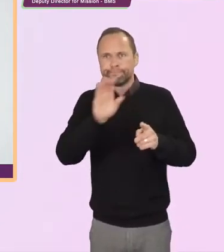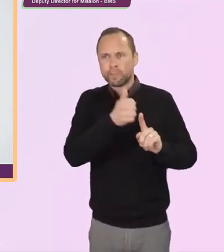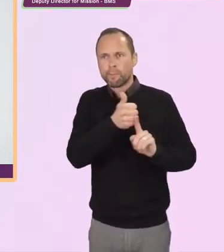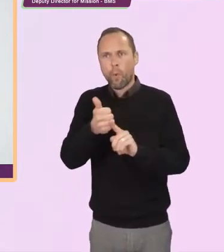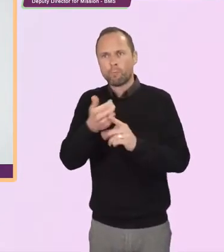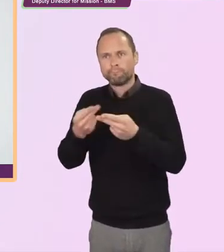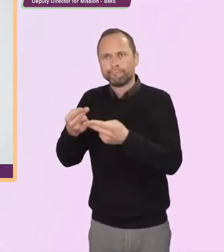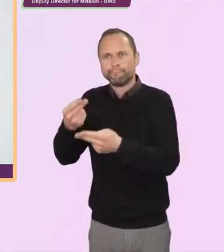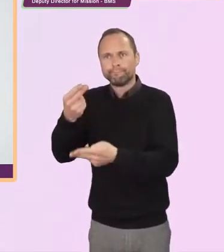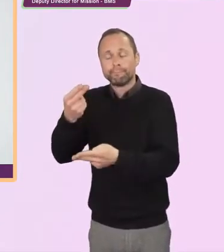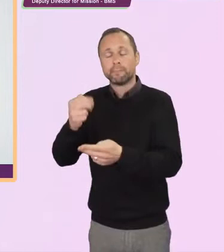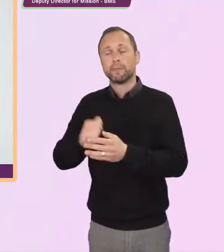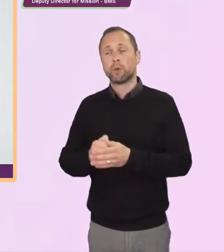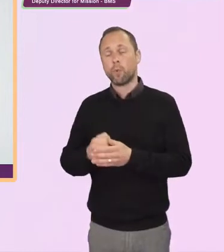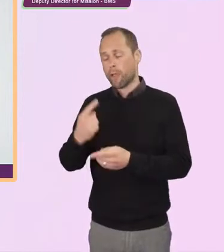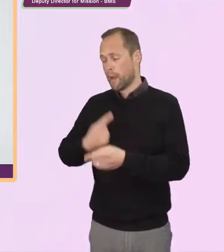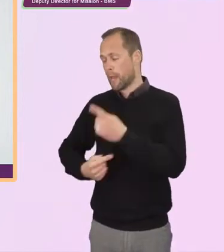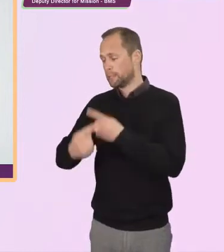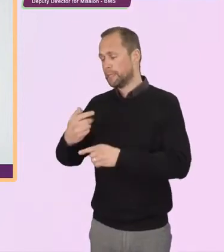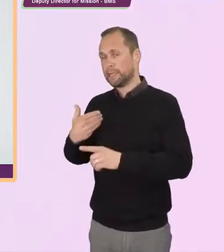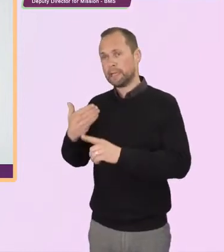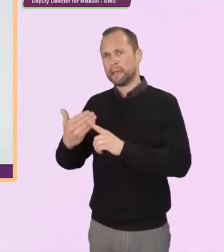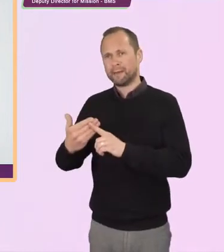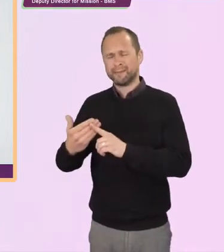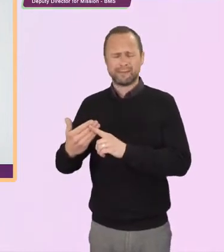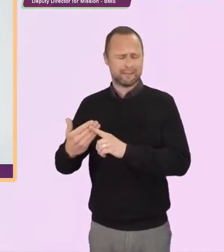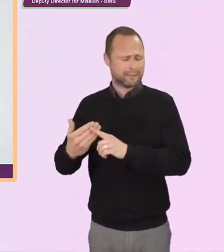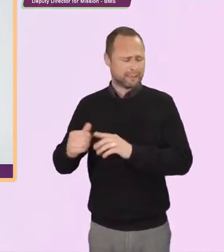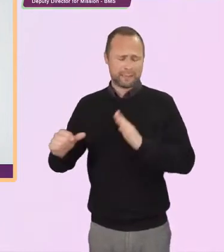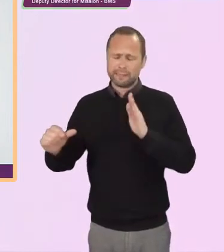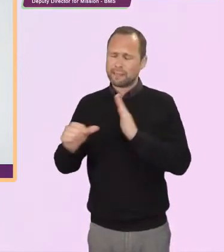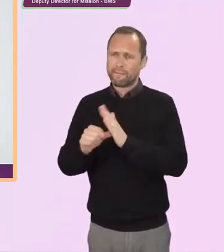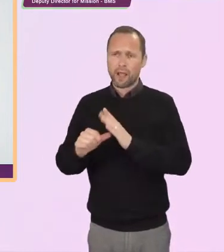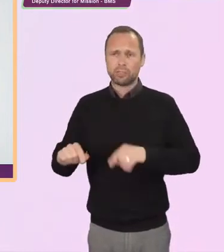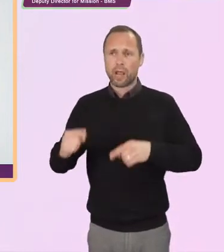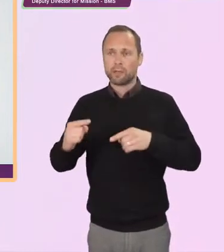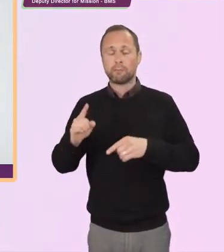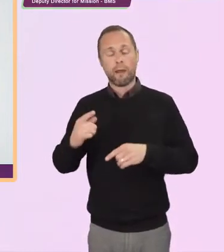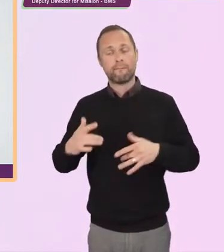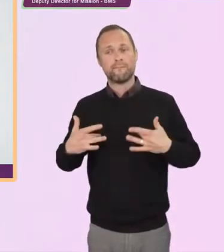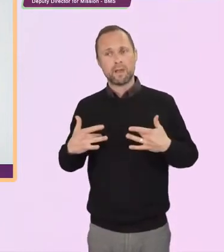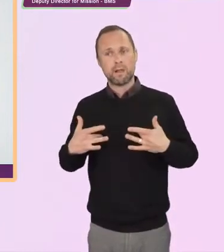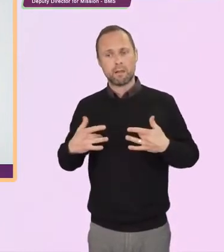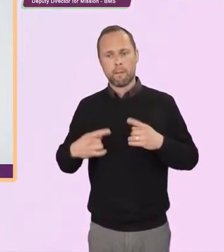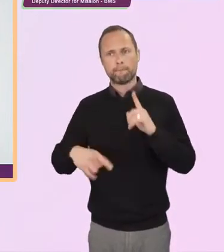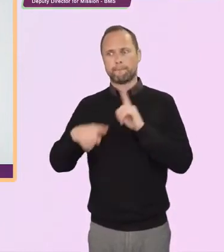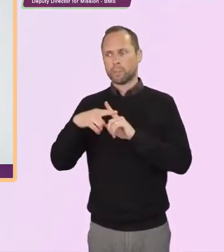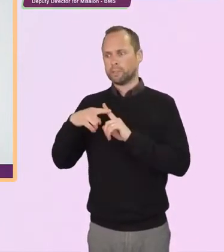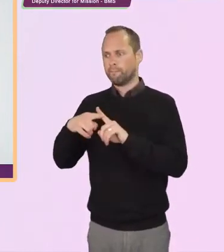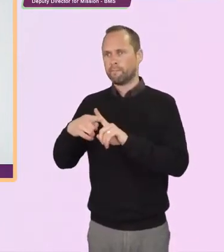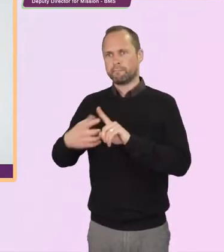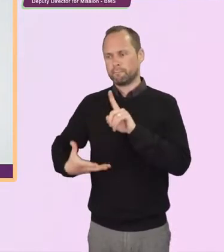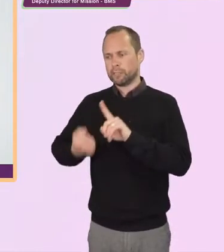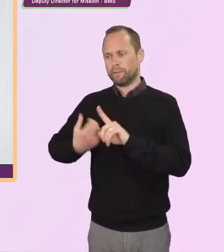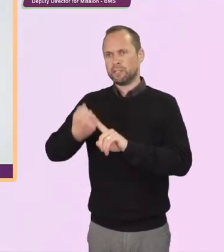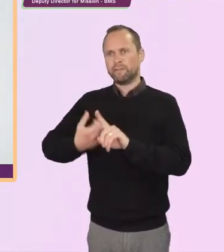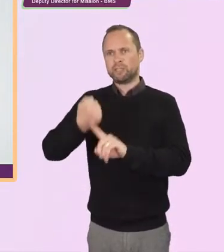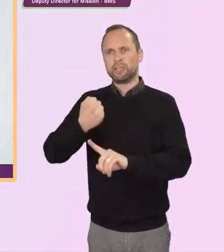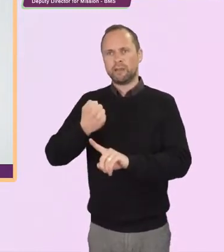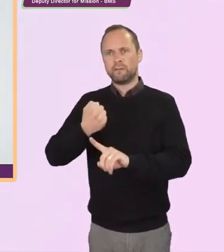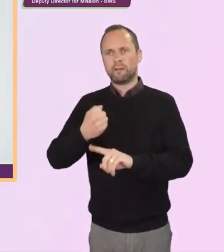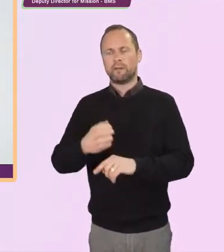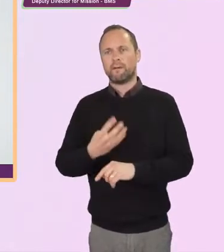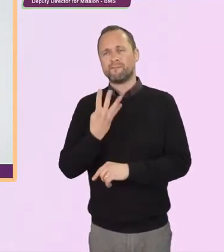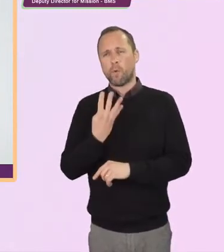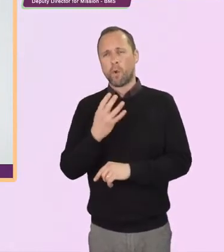this last year, which could have been the most difficult year, was actually the most fruitful year, with over 400,000 people